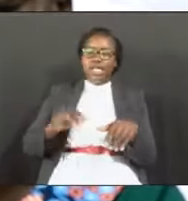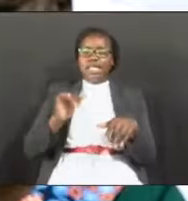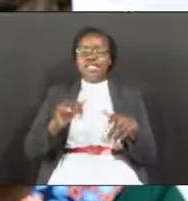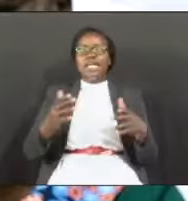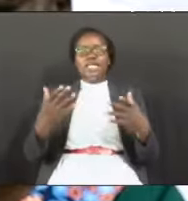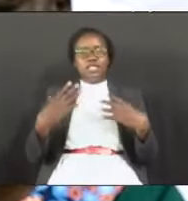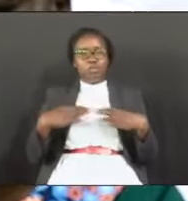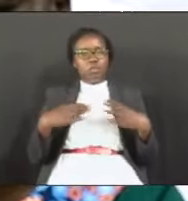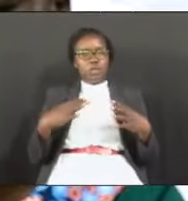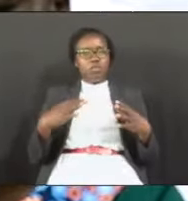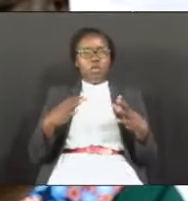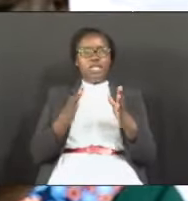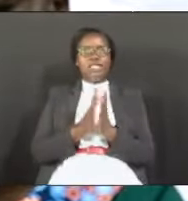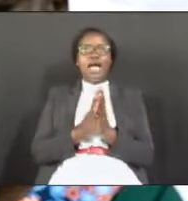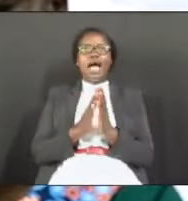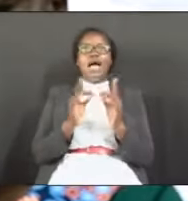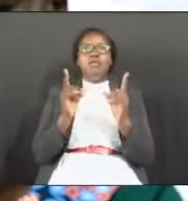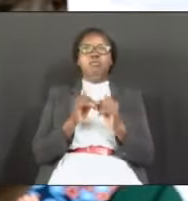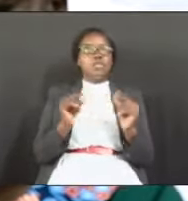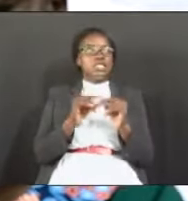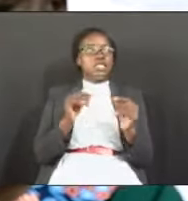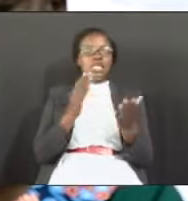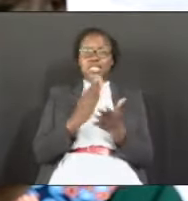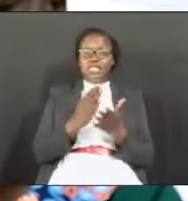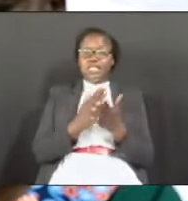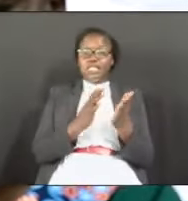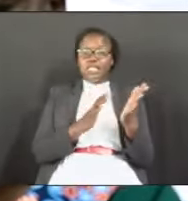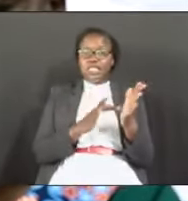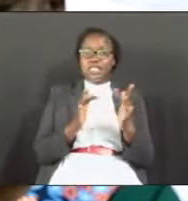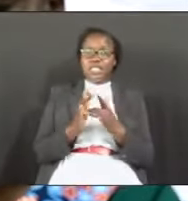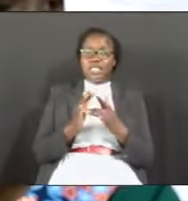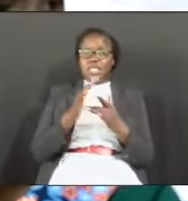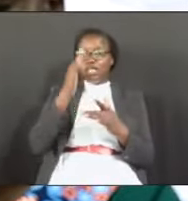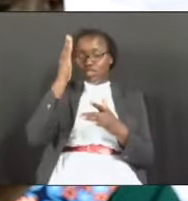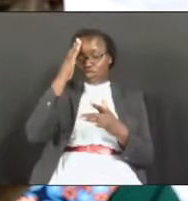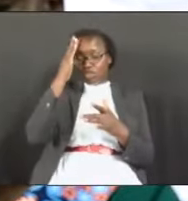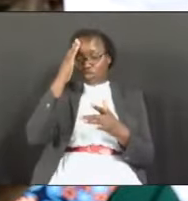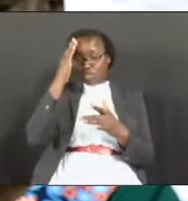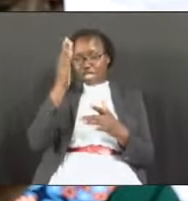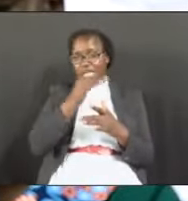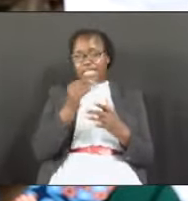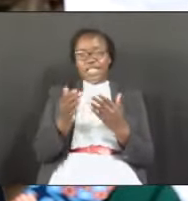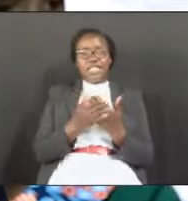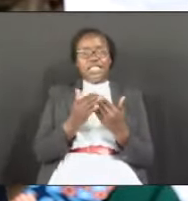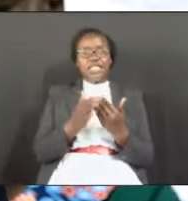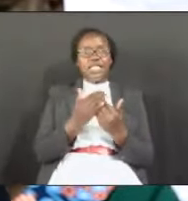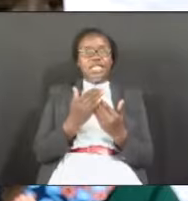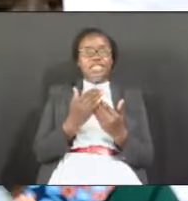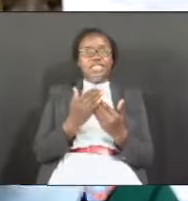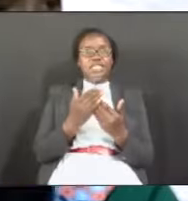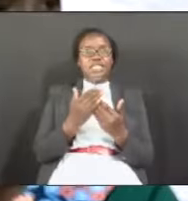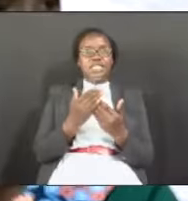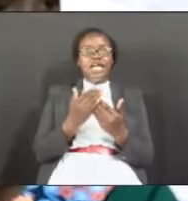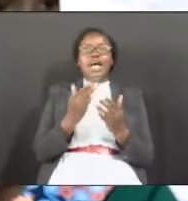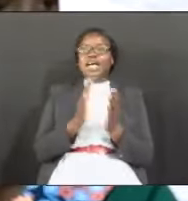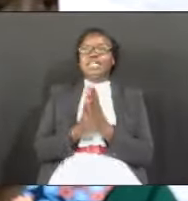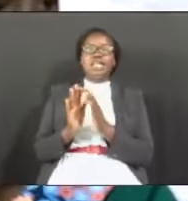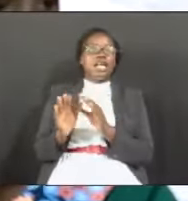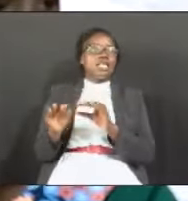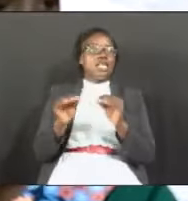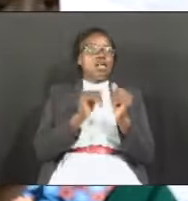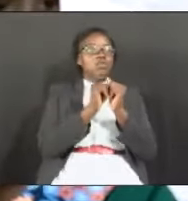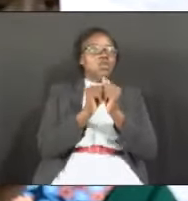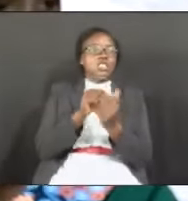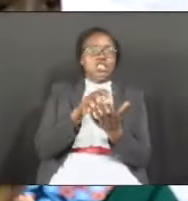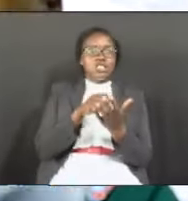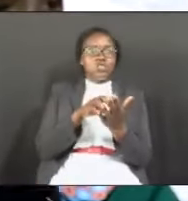the adventurous message that indeed Jesus knows and he takes care. They can put themselves in the